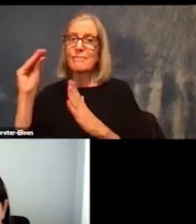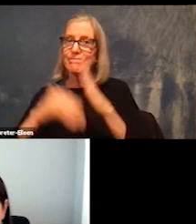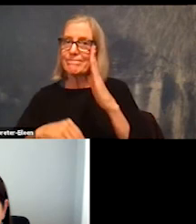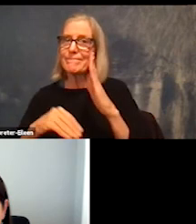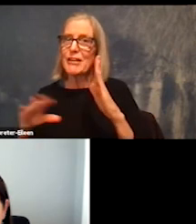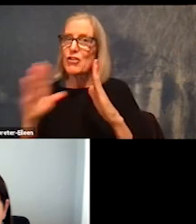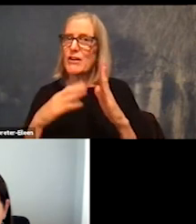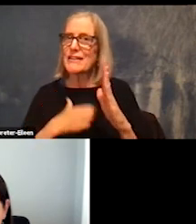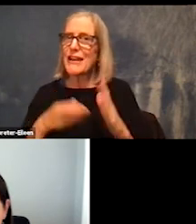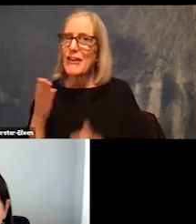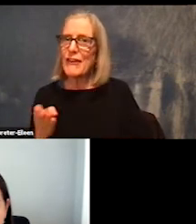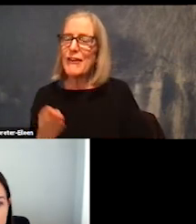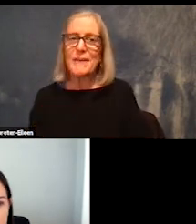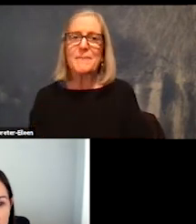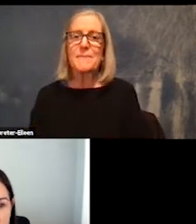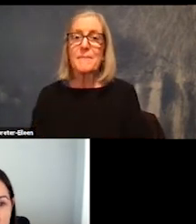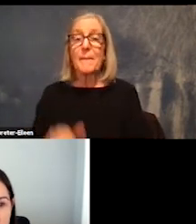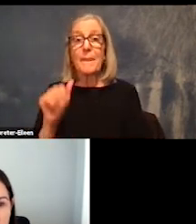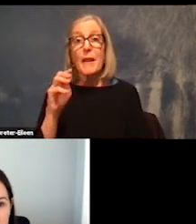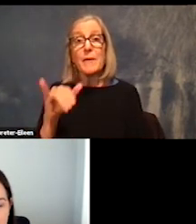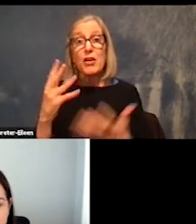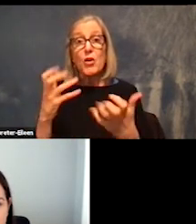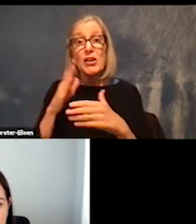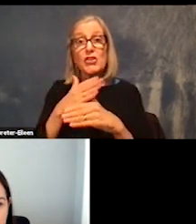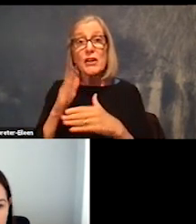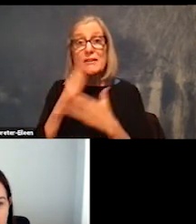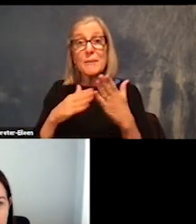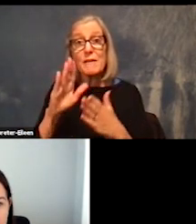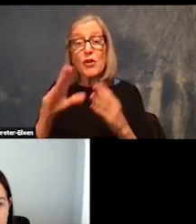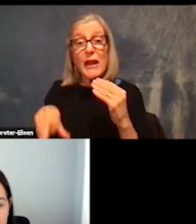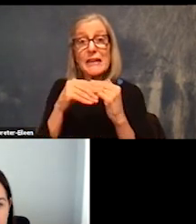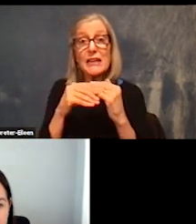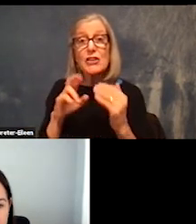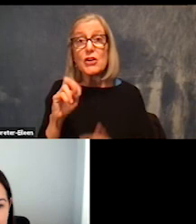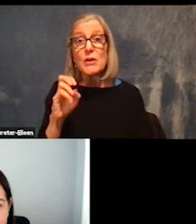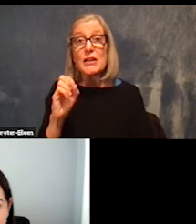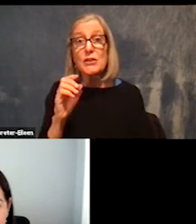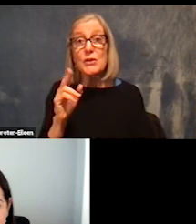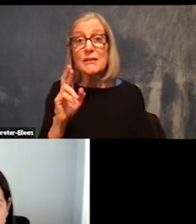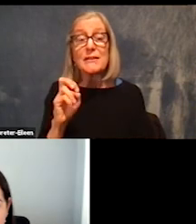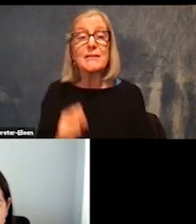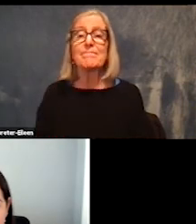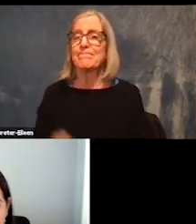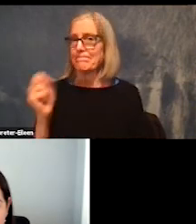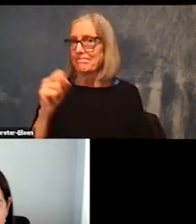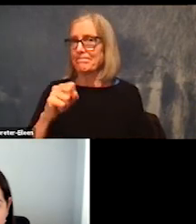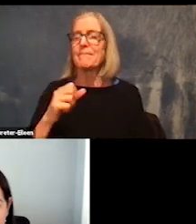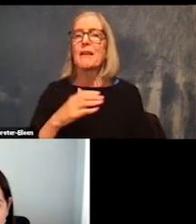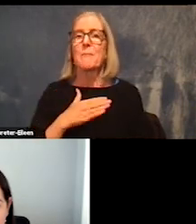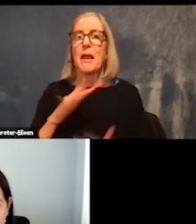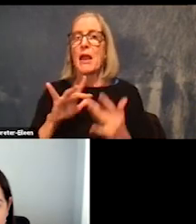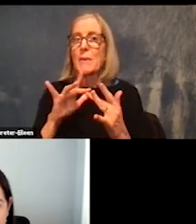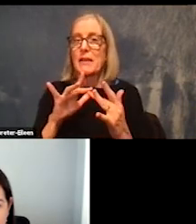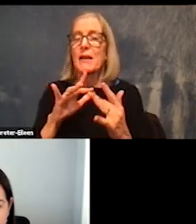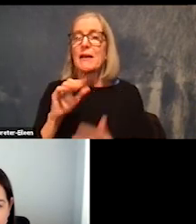Amy, did you want to share some of those additional resources? Sure. Okay. My website, which is A.Pleet-Odle, has